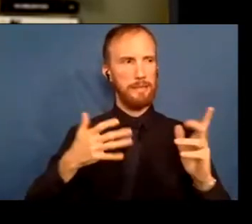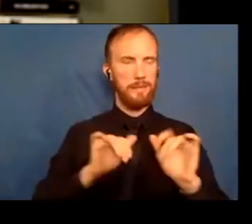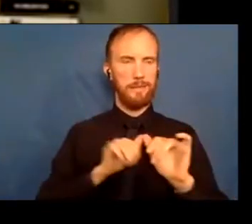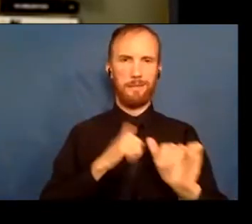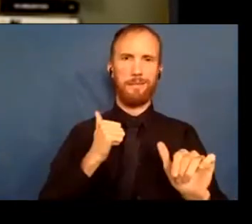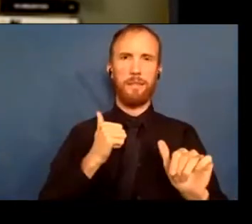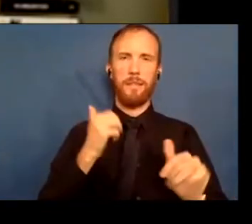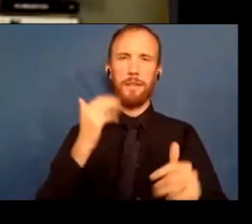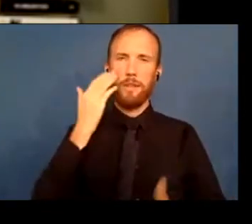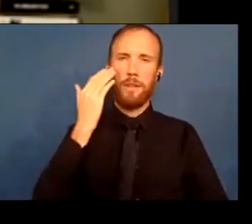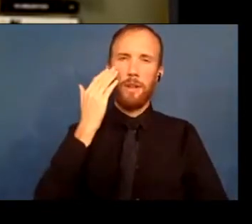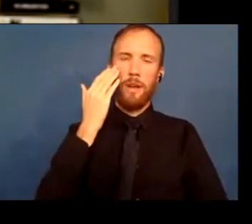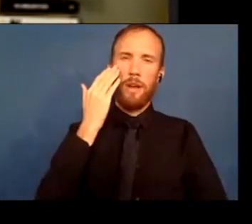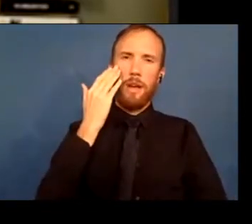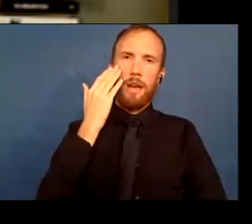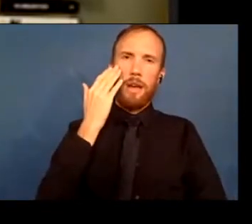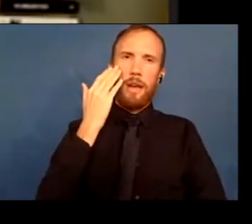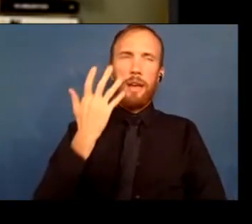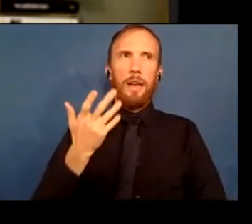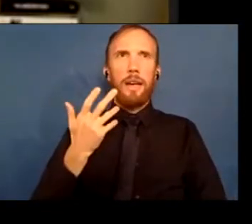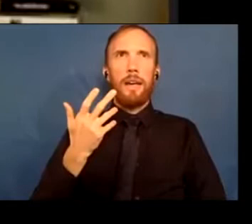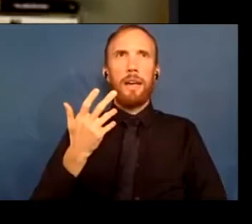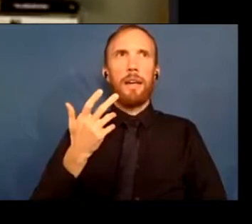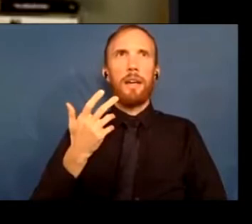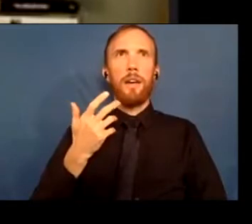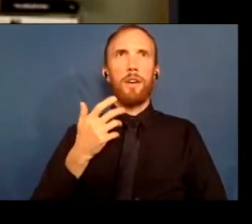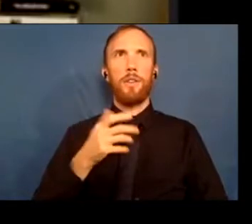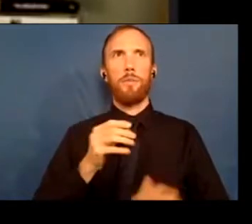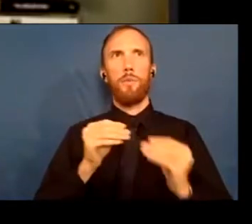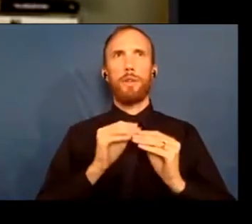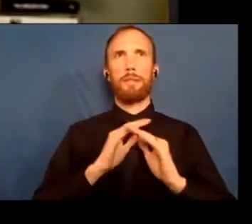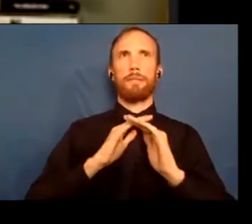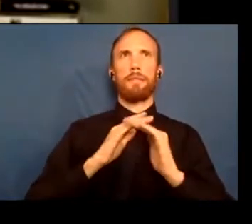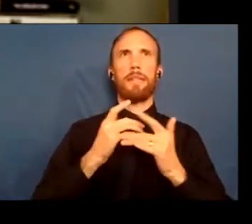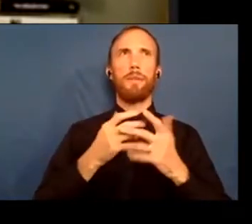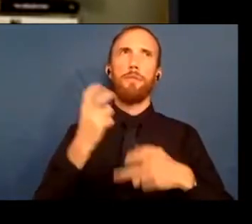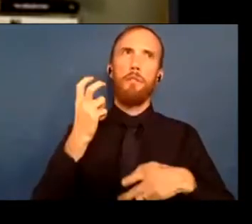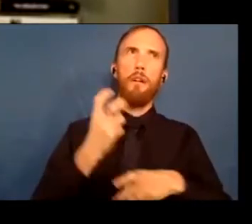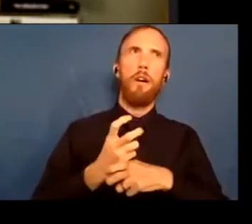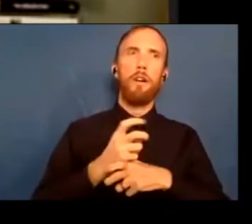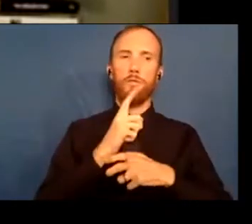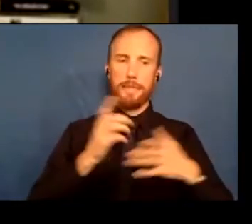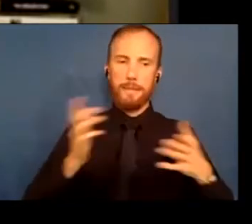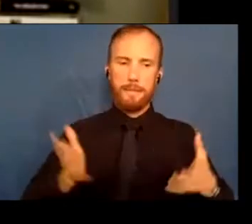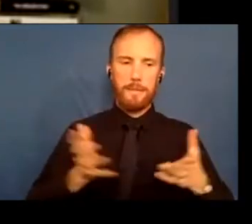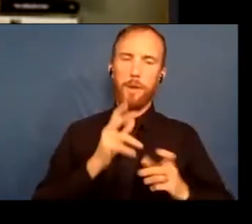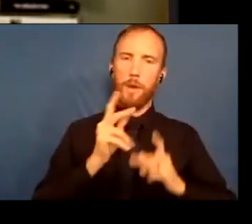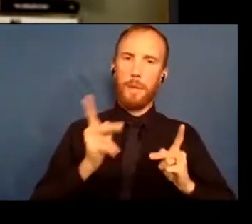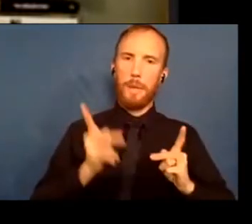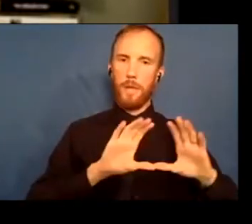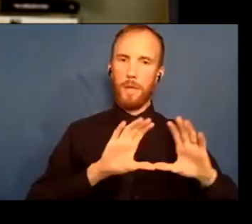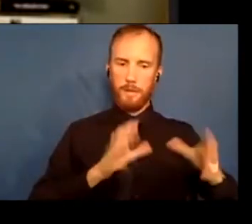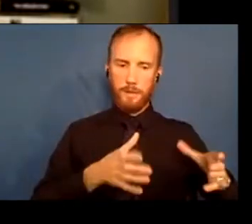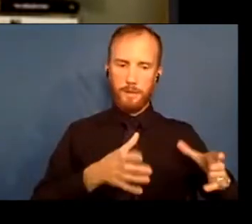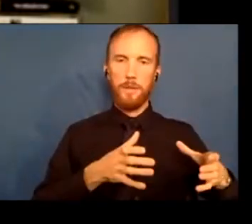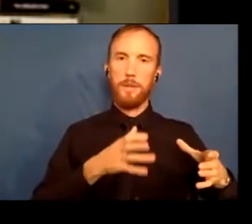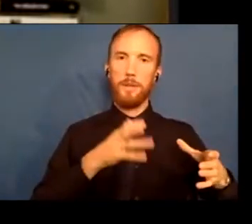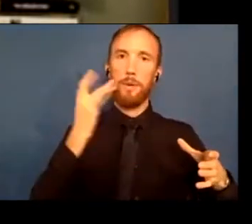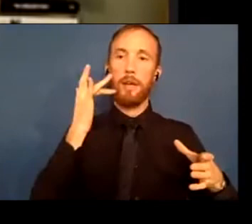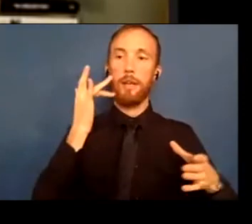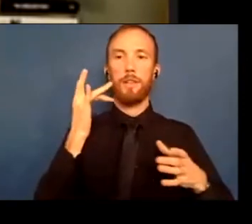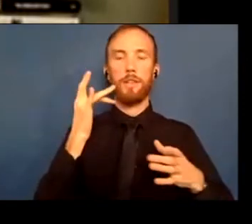You know, there was a difficulty building people's movements because the social force known